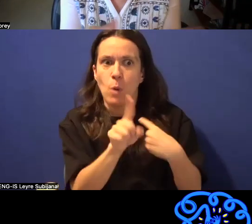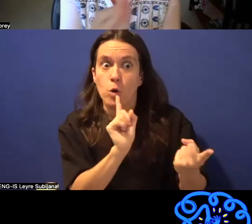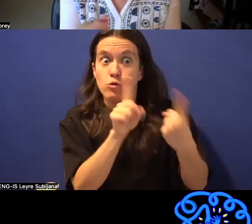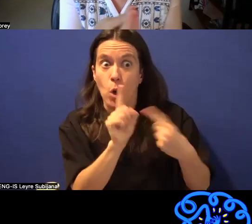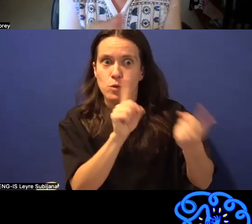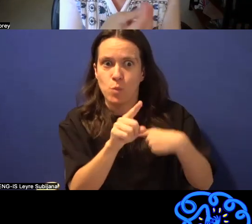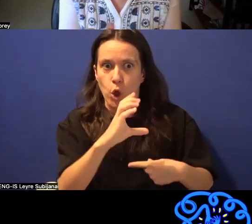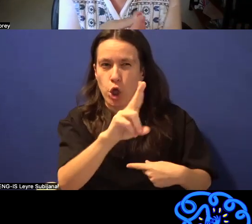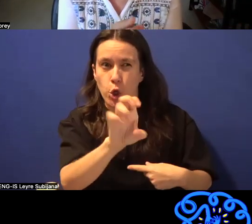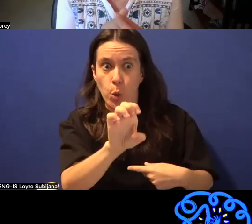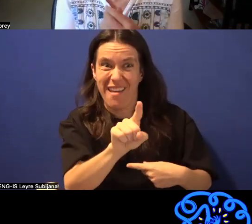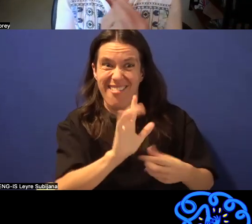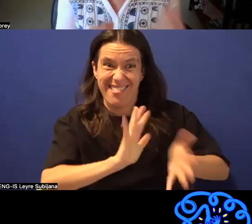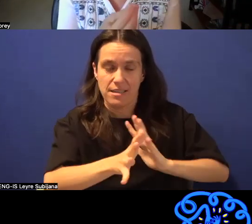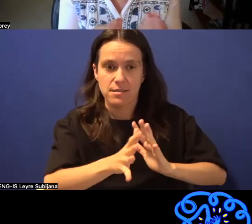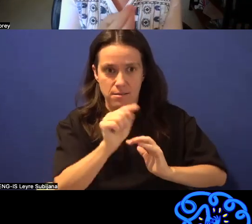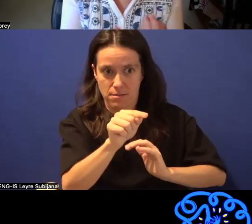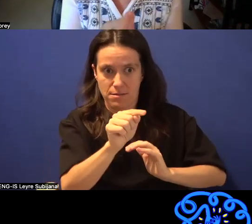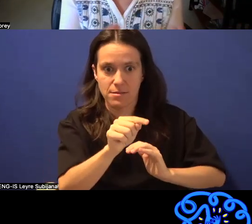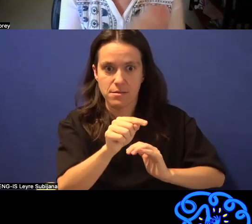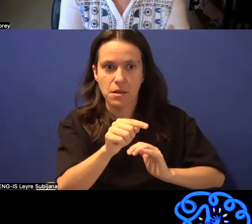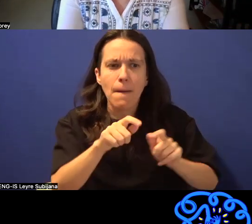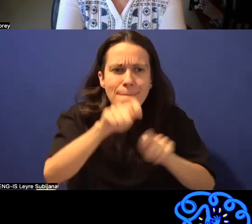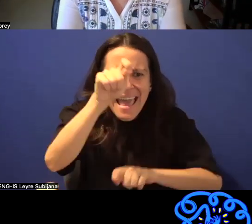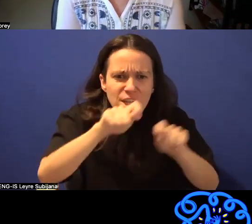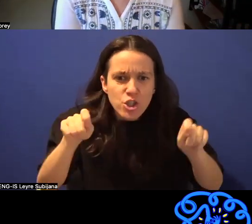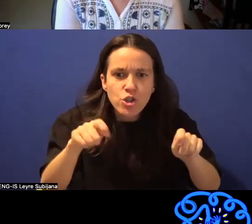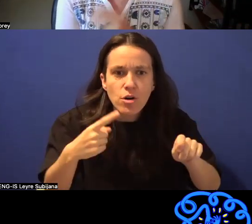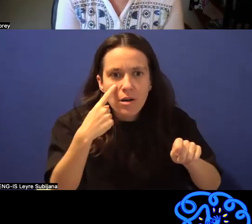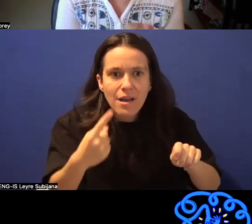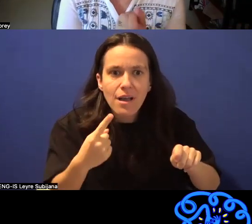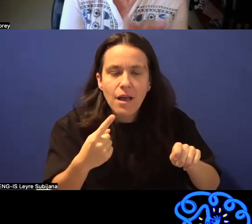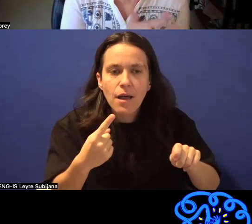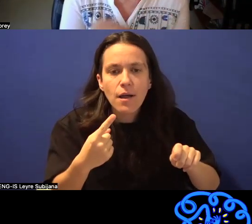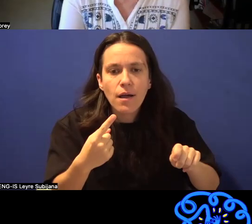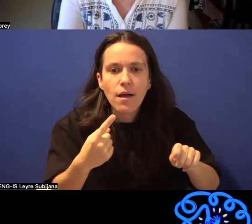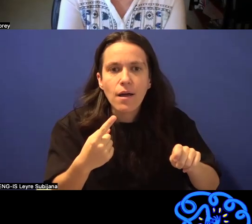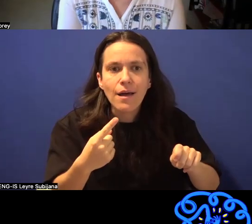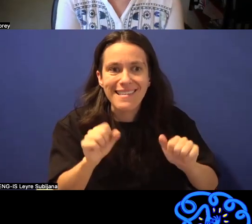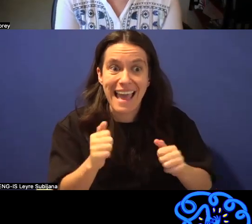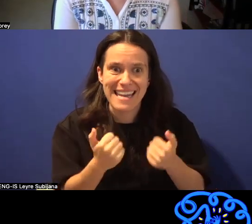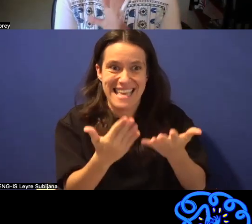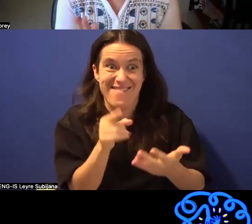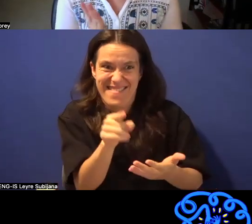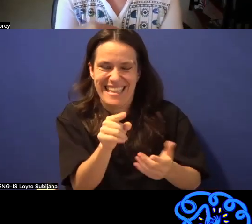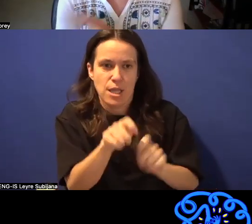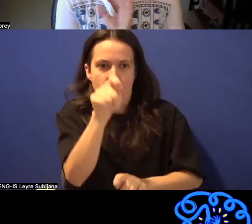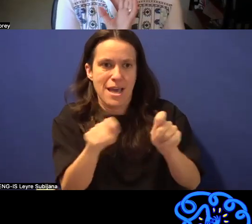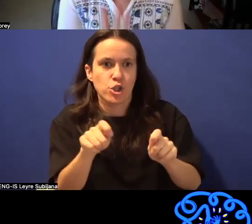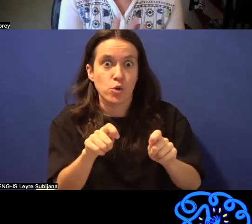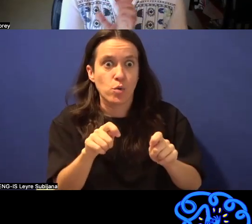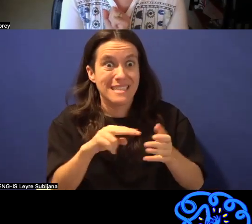those two measures, technically in degree and out degree, give you this one measure of semantic density. And what we saw